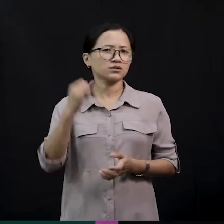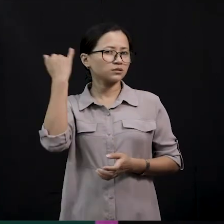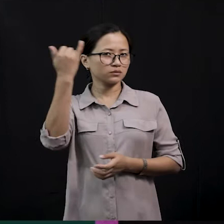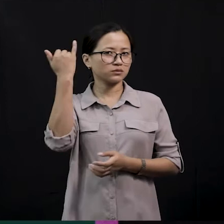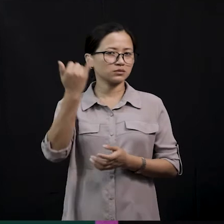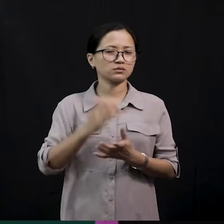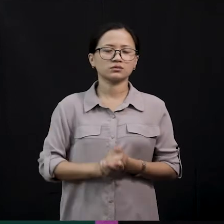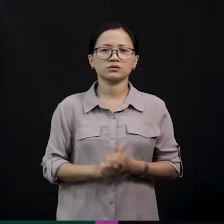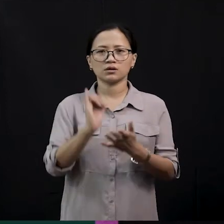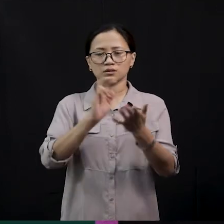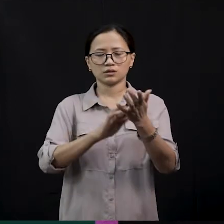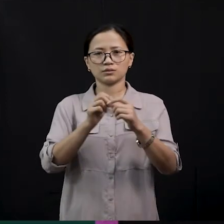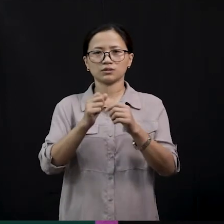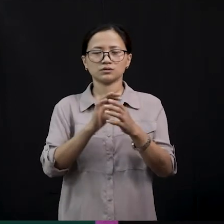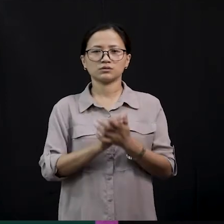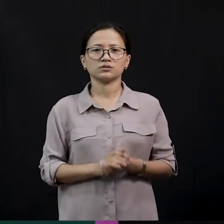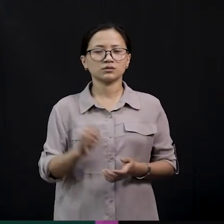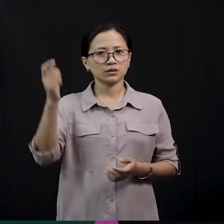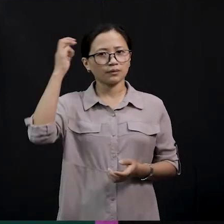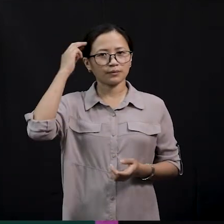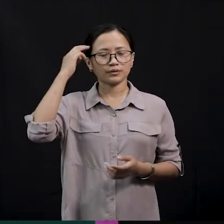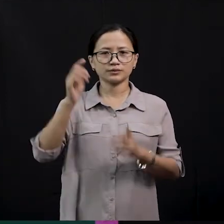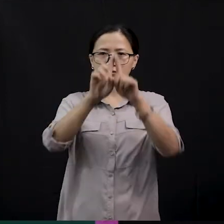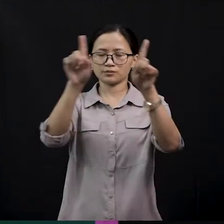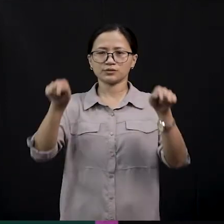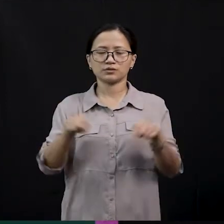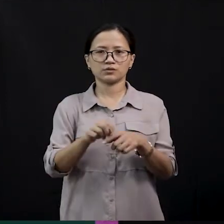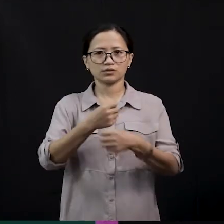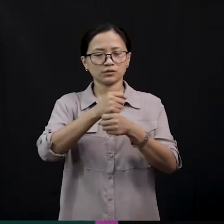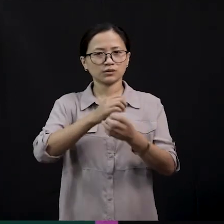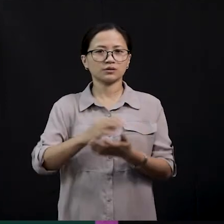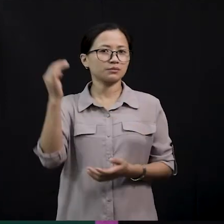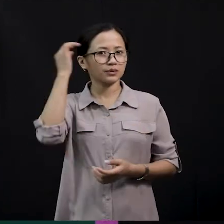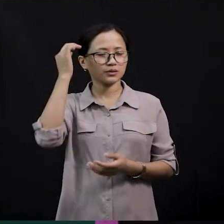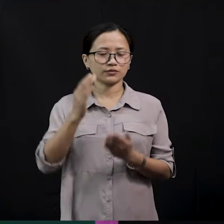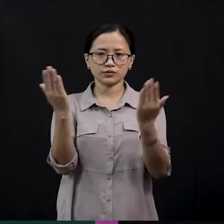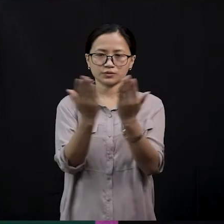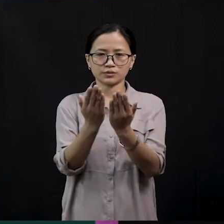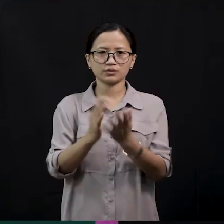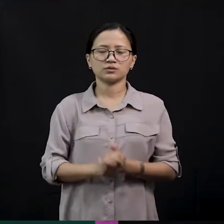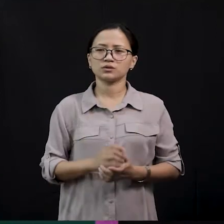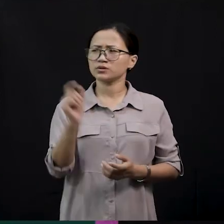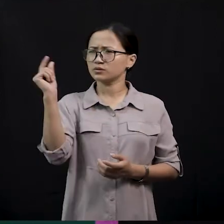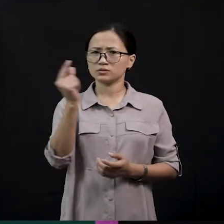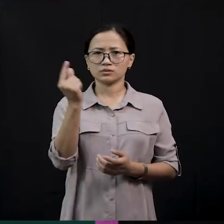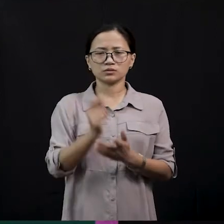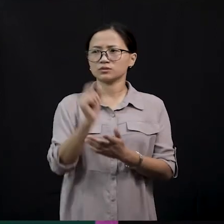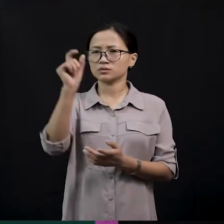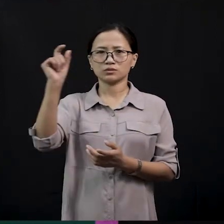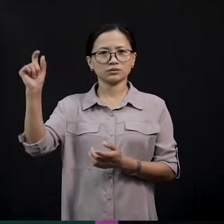imagery, and imagery is mental pictures created in the minds of the reader using words. So